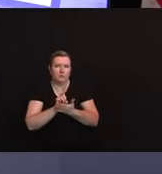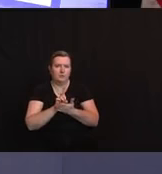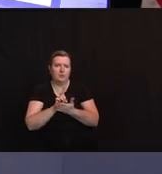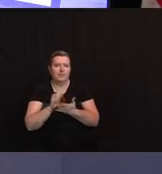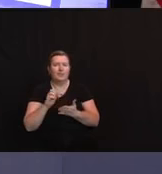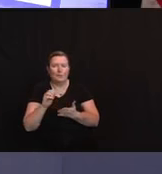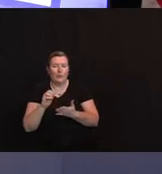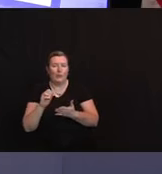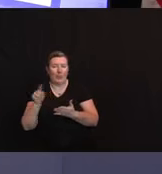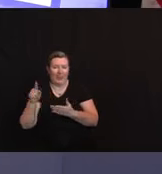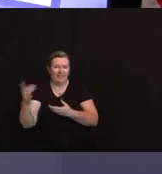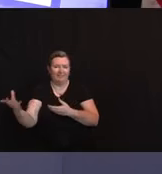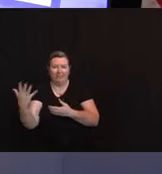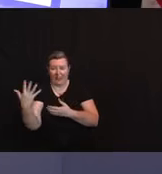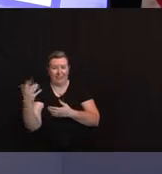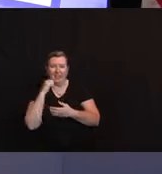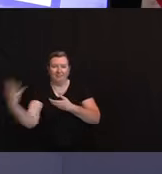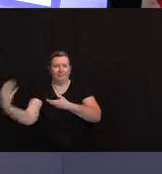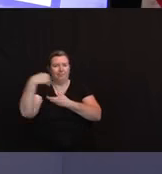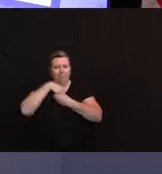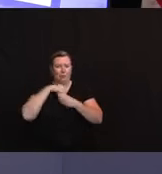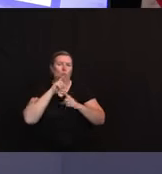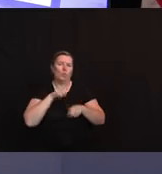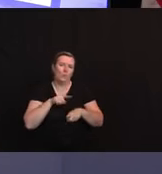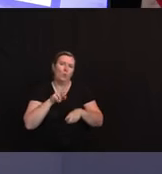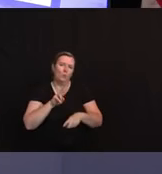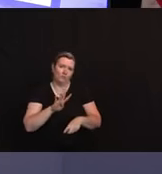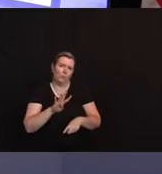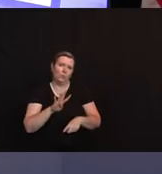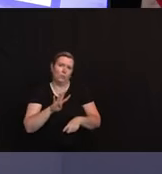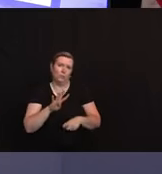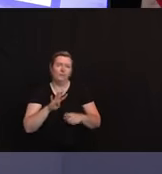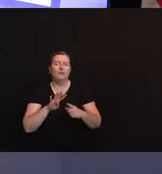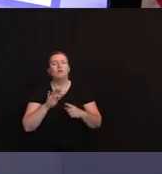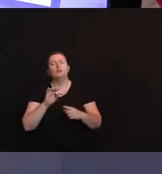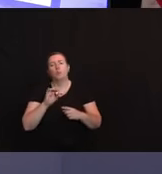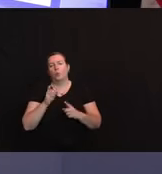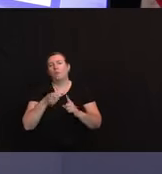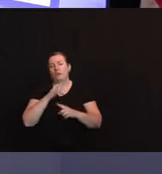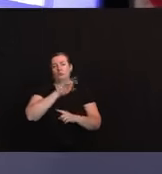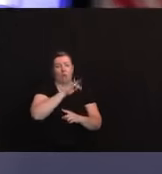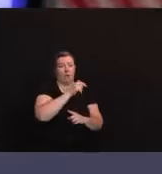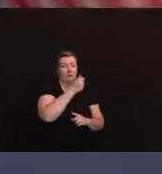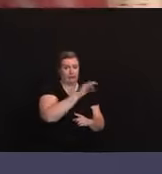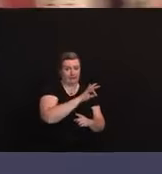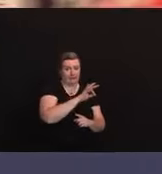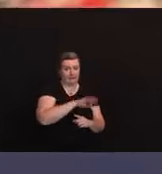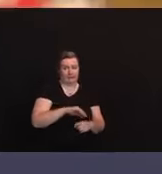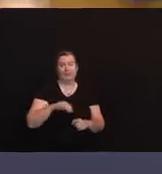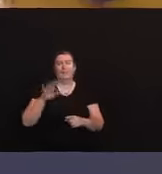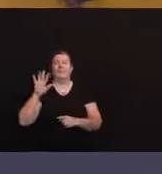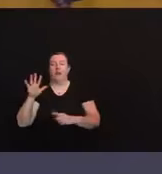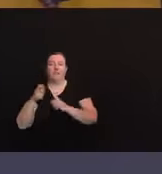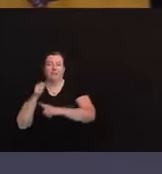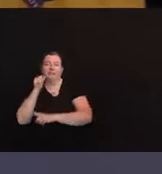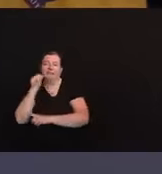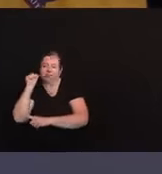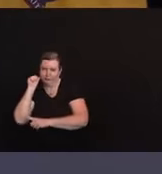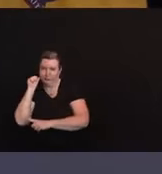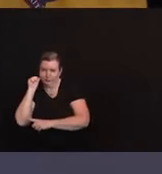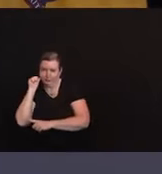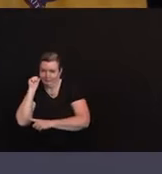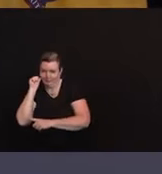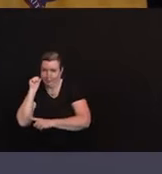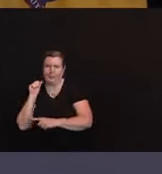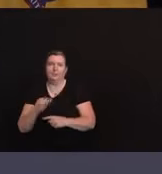report that was filed as of July 19th. Gotcha. Okay. Okay. Where is the $1 billion budget shortage from